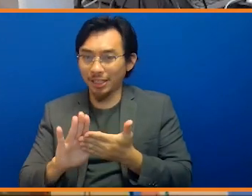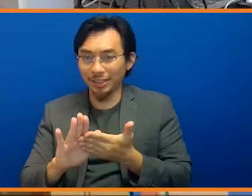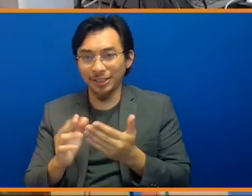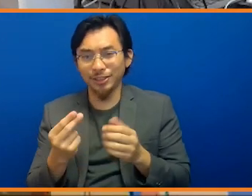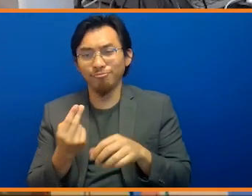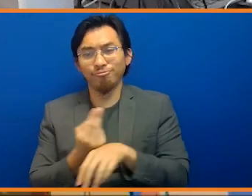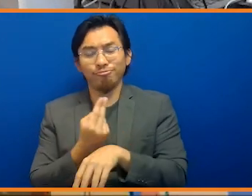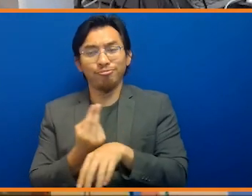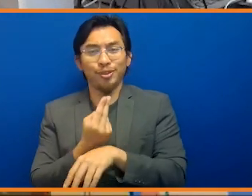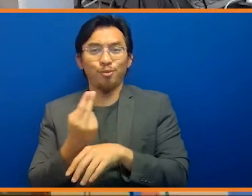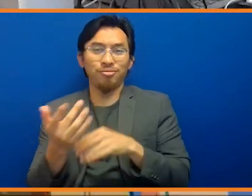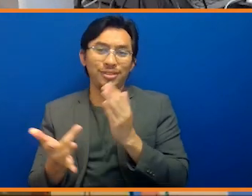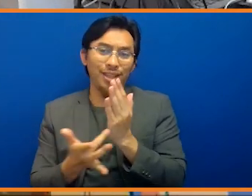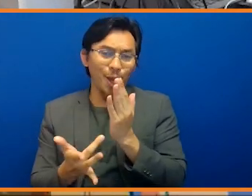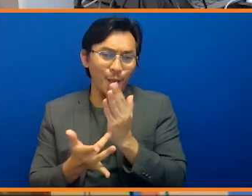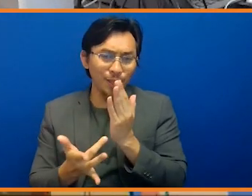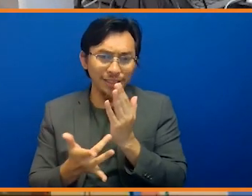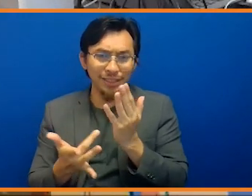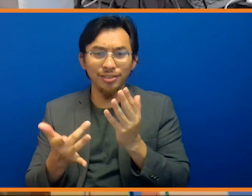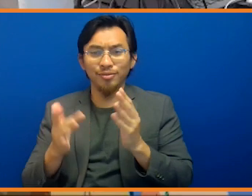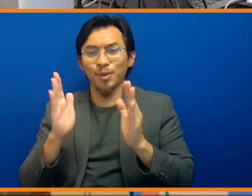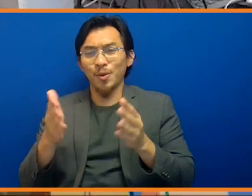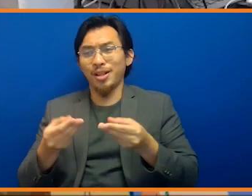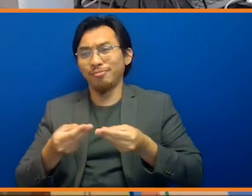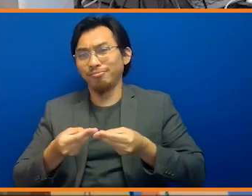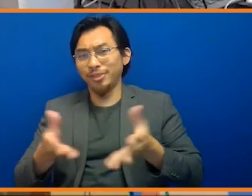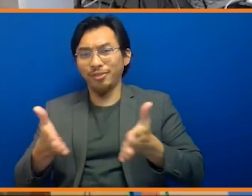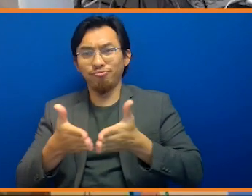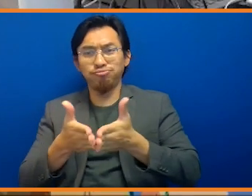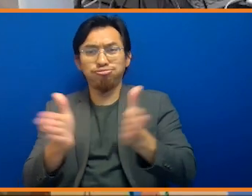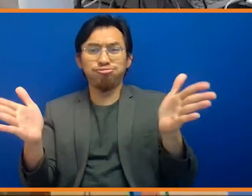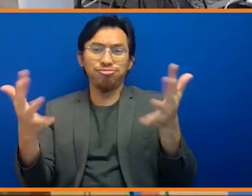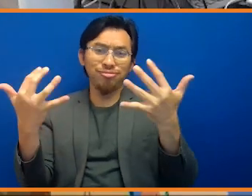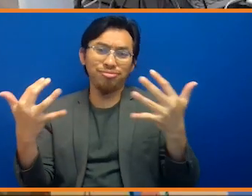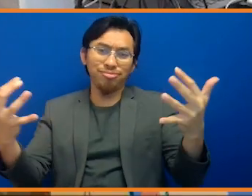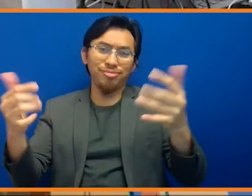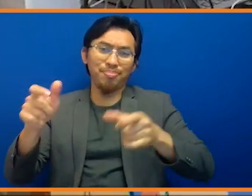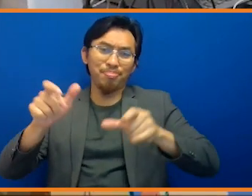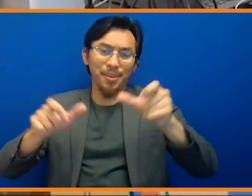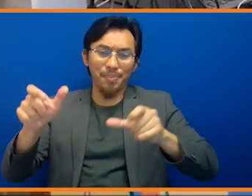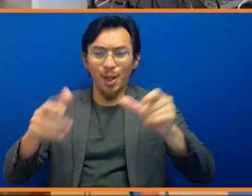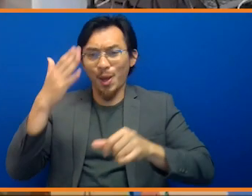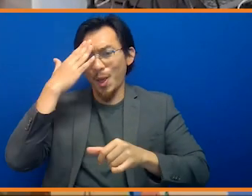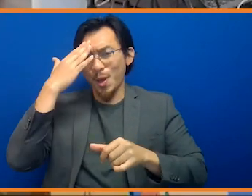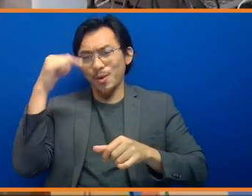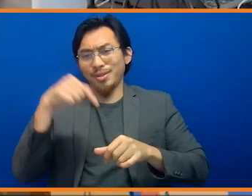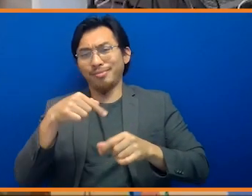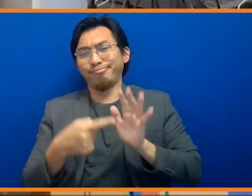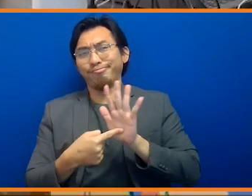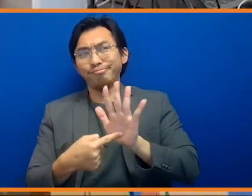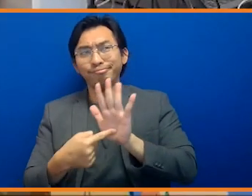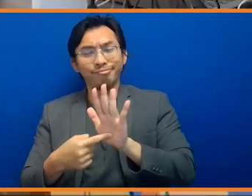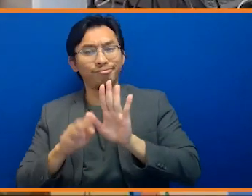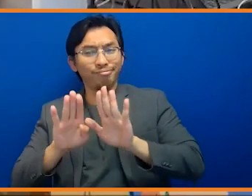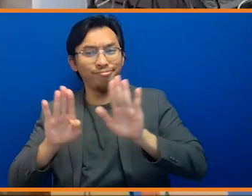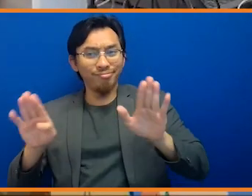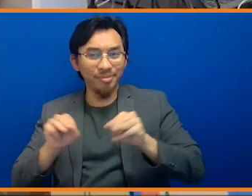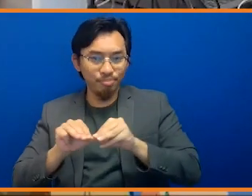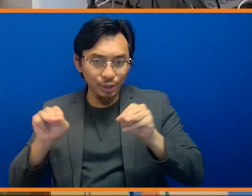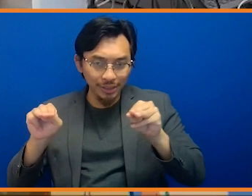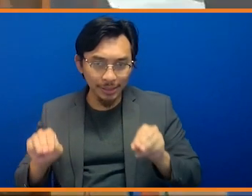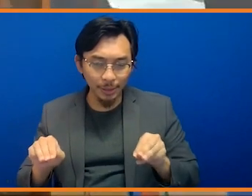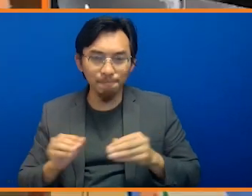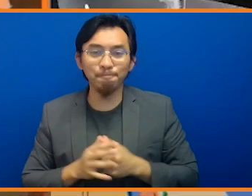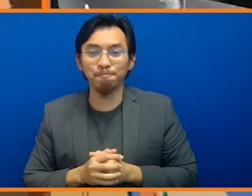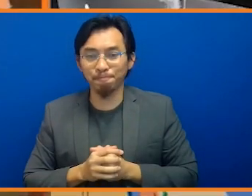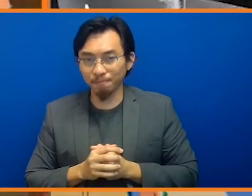the technology will bring more wider audience to know about the exhibitions